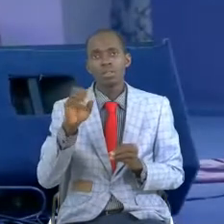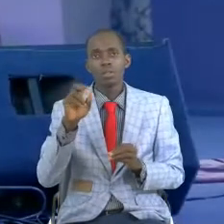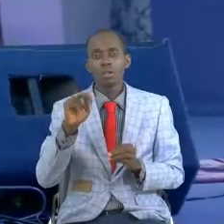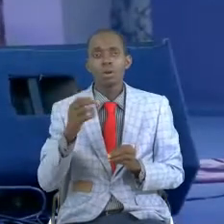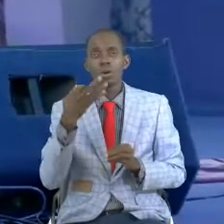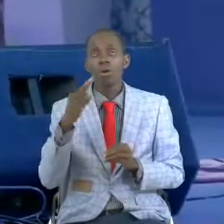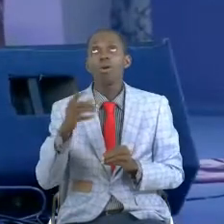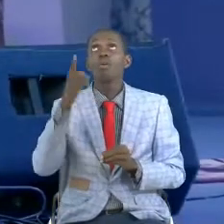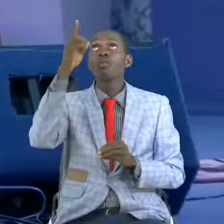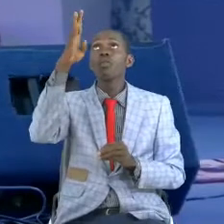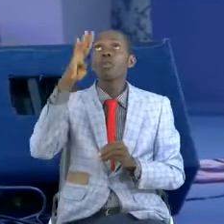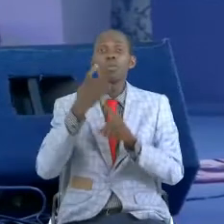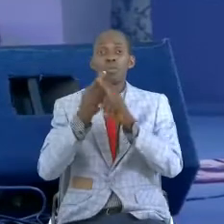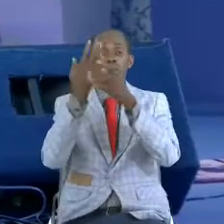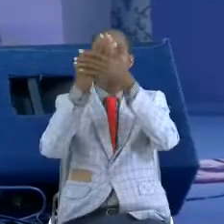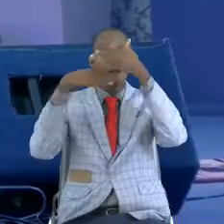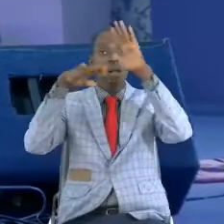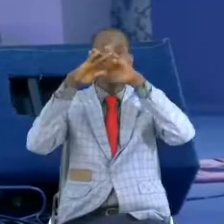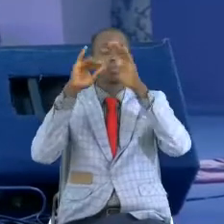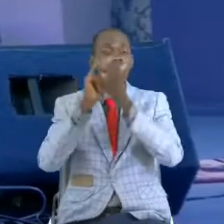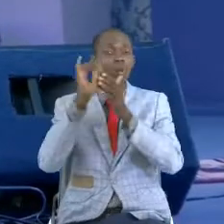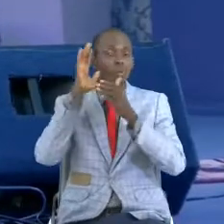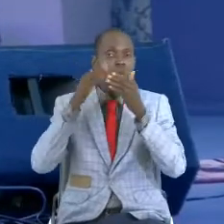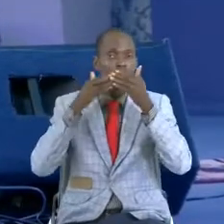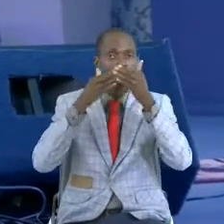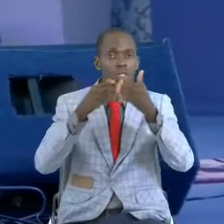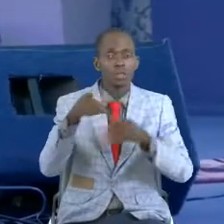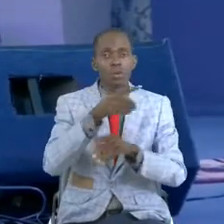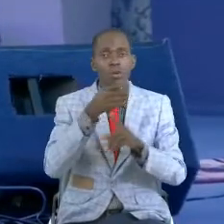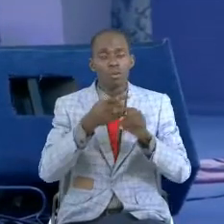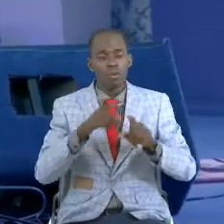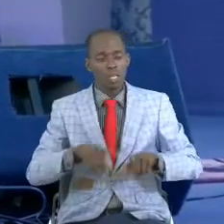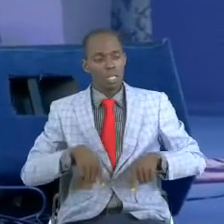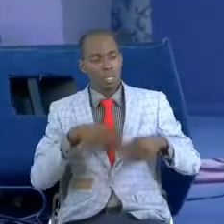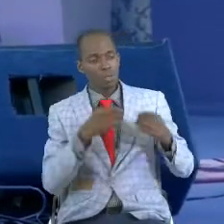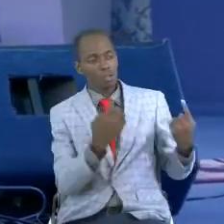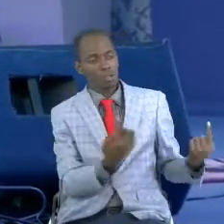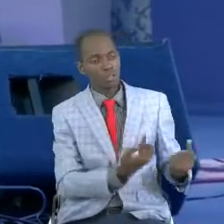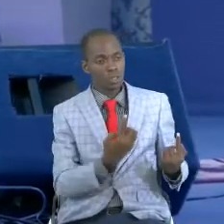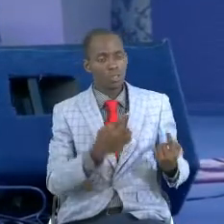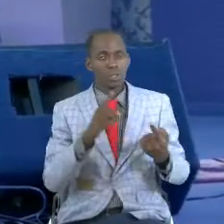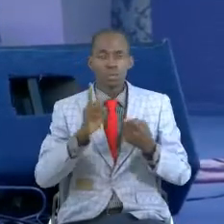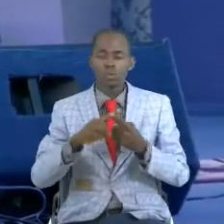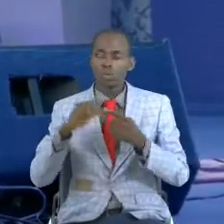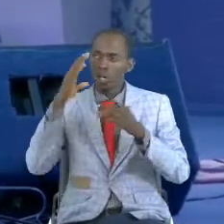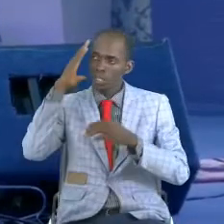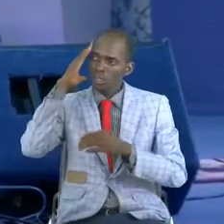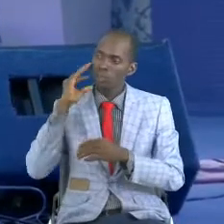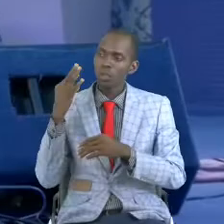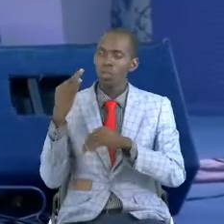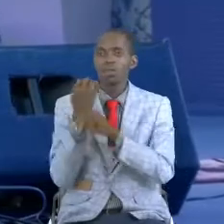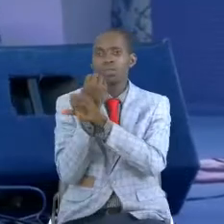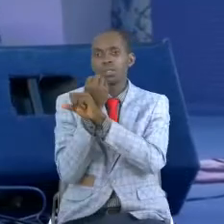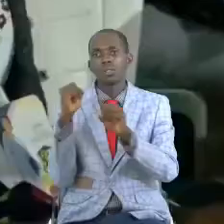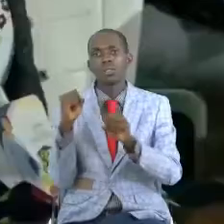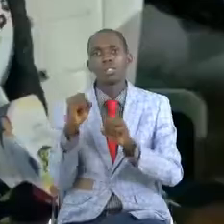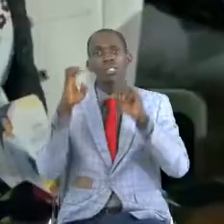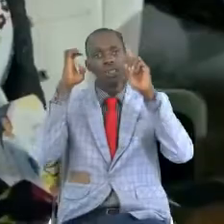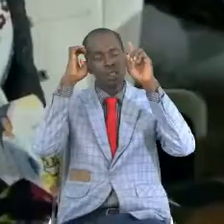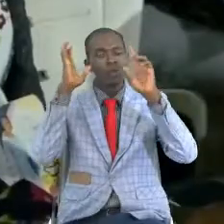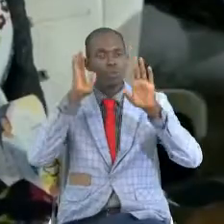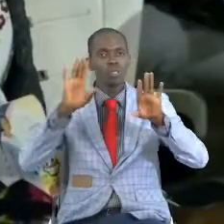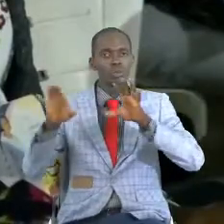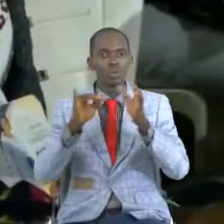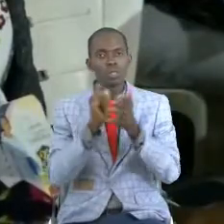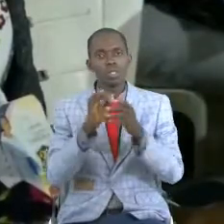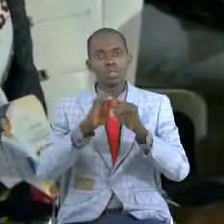will lead you from a life of sin to an experience of salvation. It will do that tonight. Look at